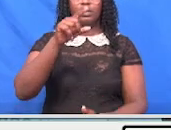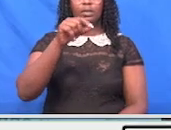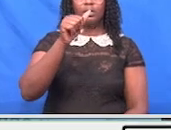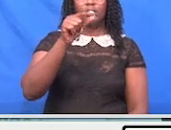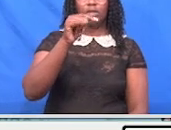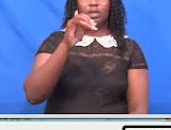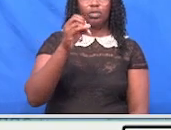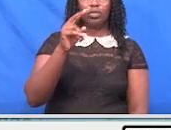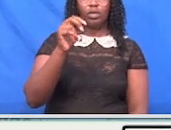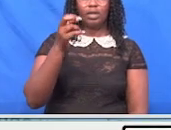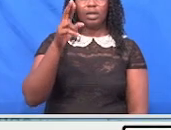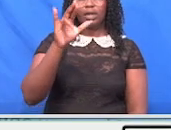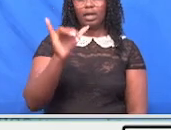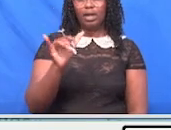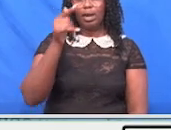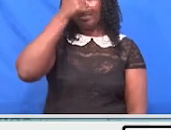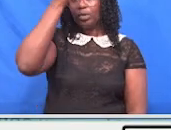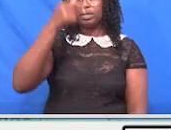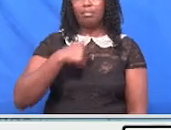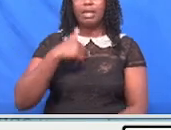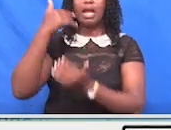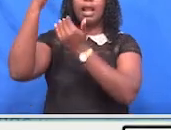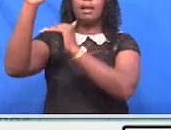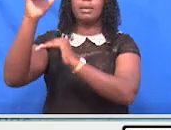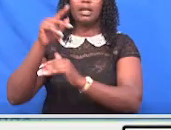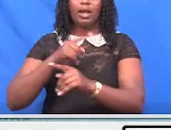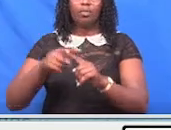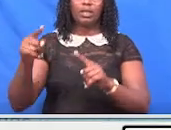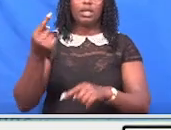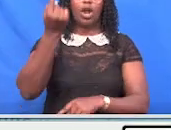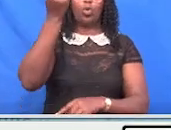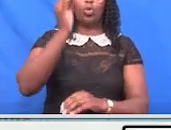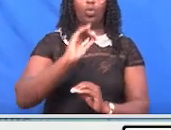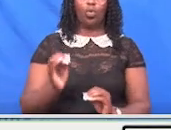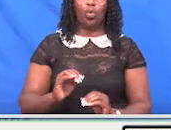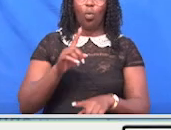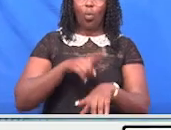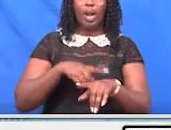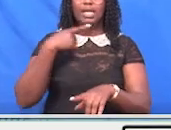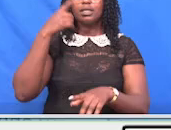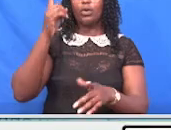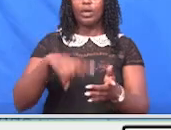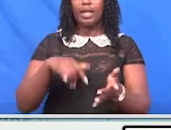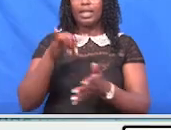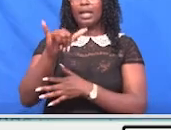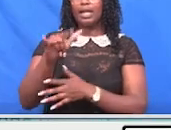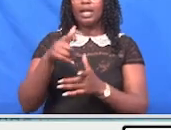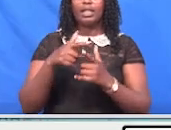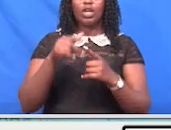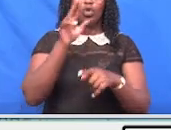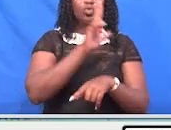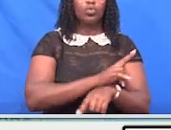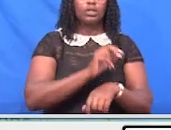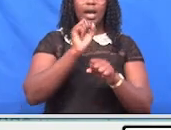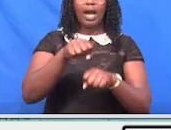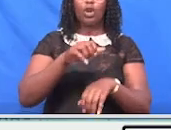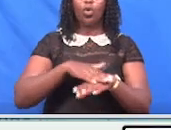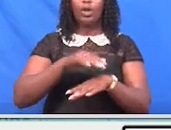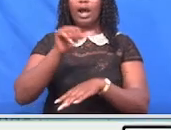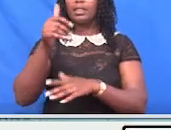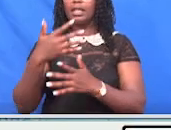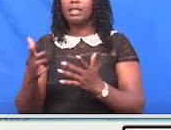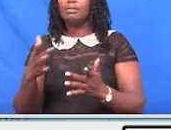limited, to pencils alone. Yes, so when I say stationery, I can use it on any other thing apart from pencils. But